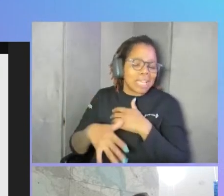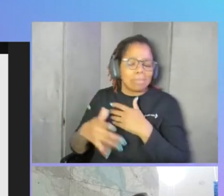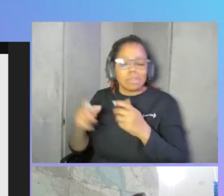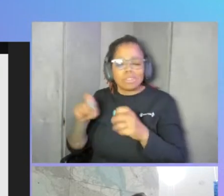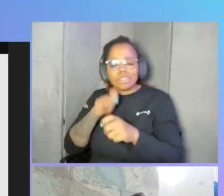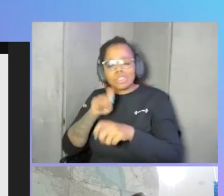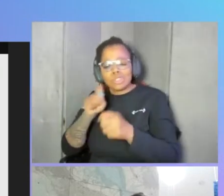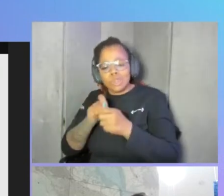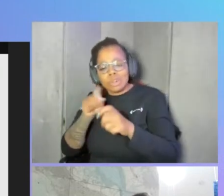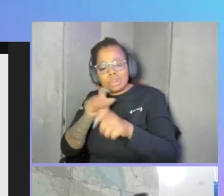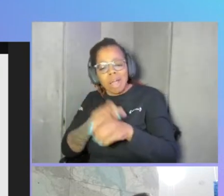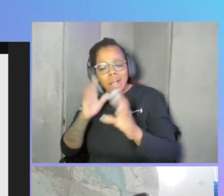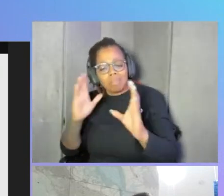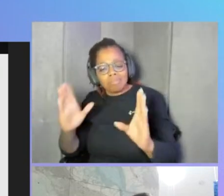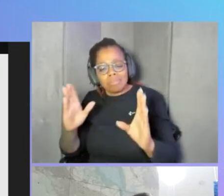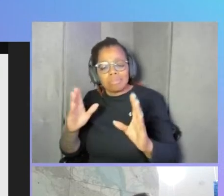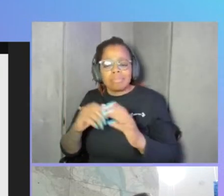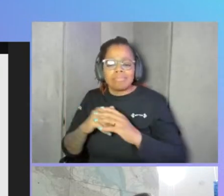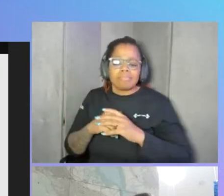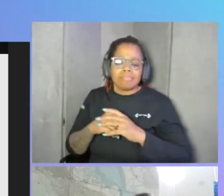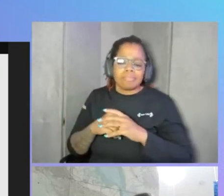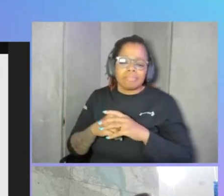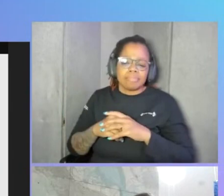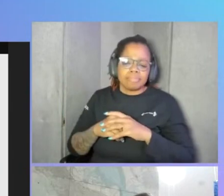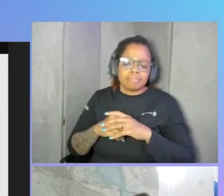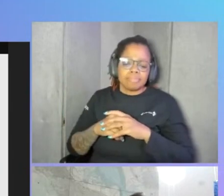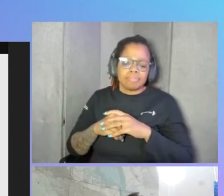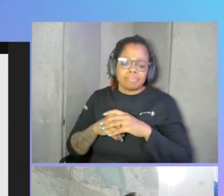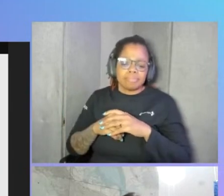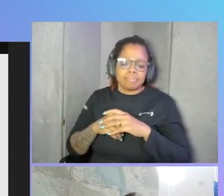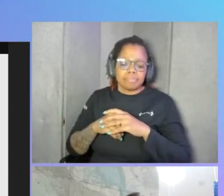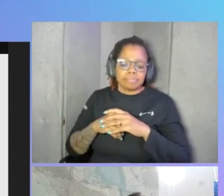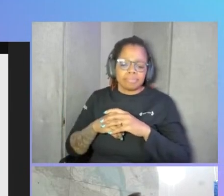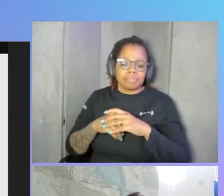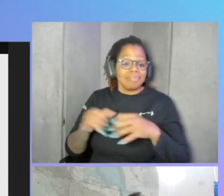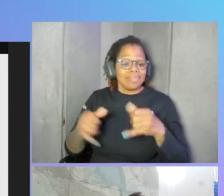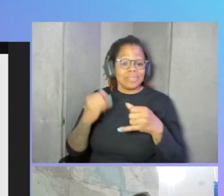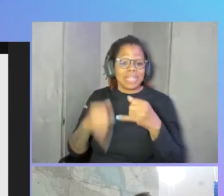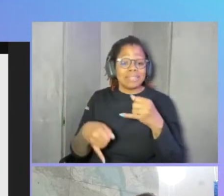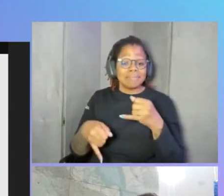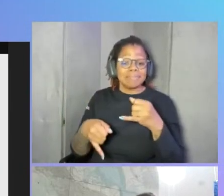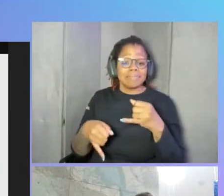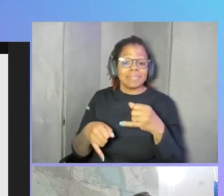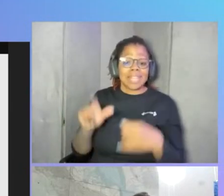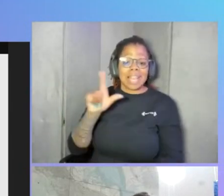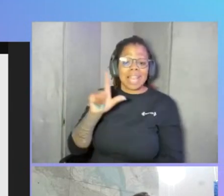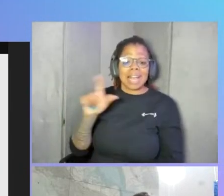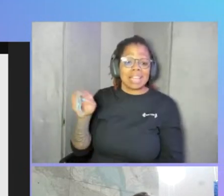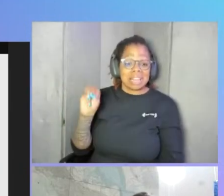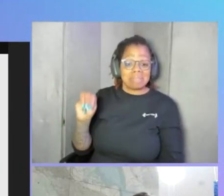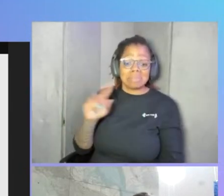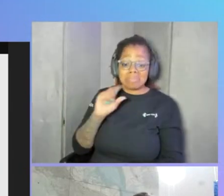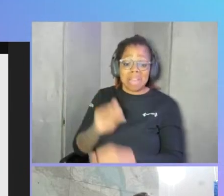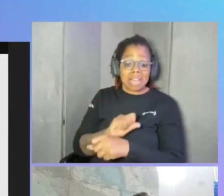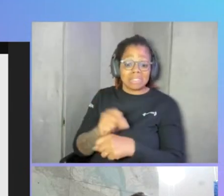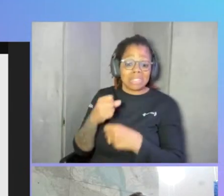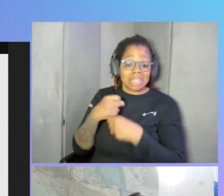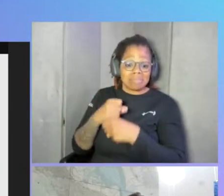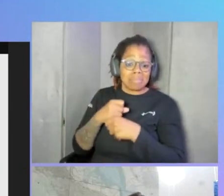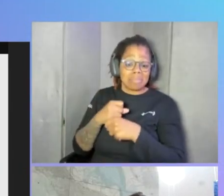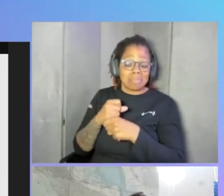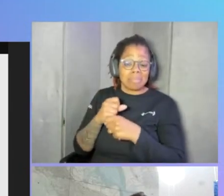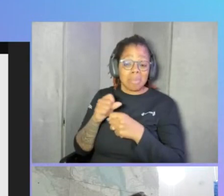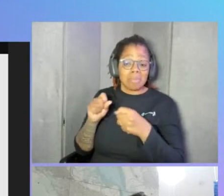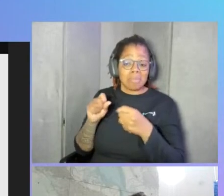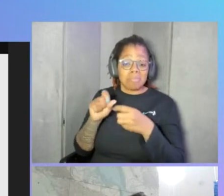for a particular time period. And finally, LLMs can actually generate code.